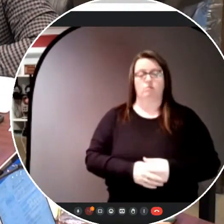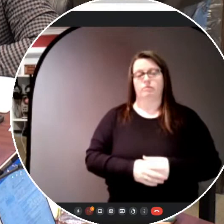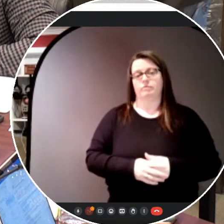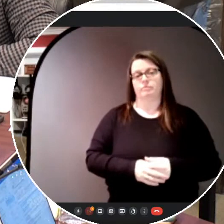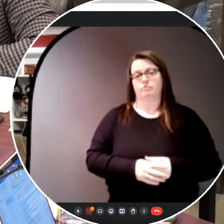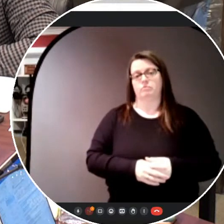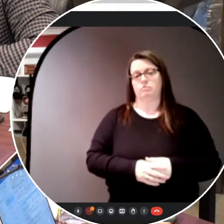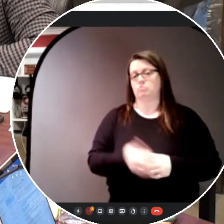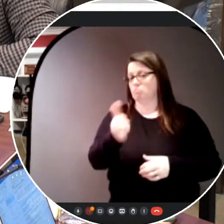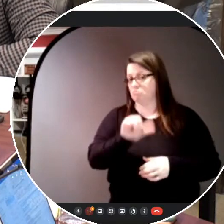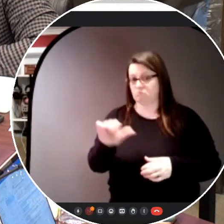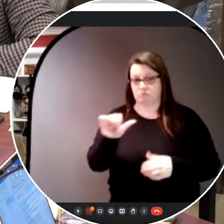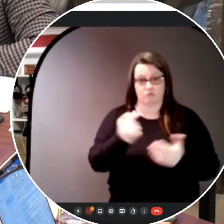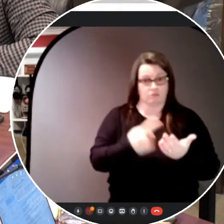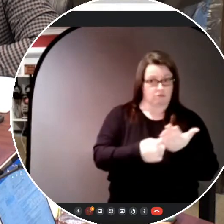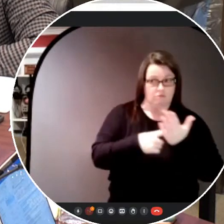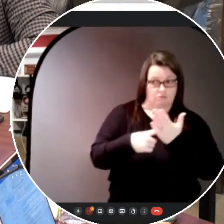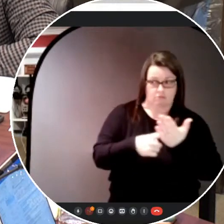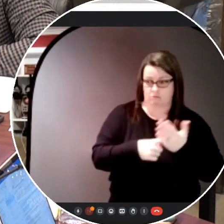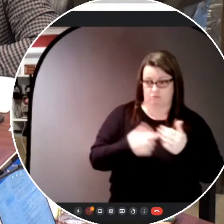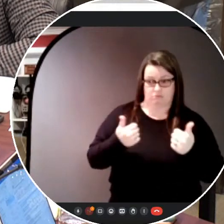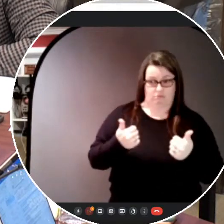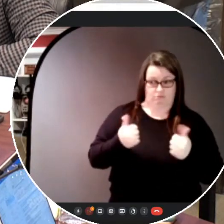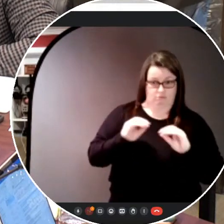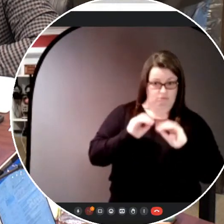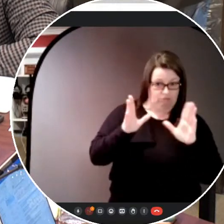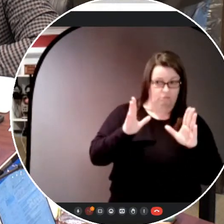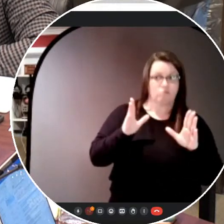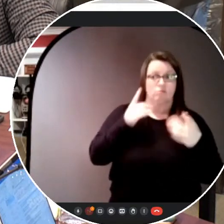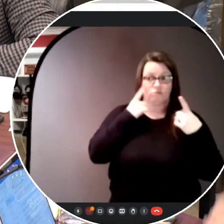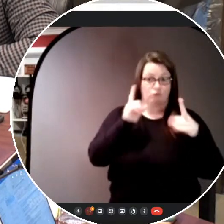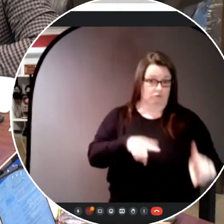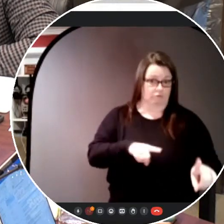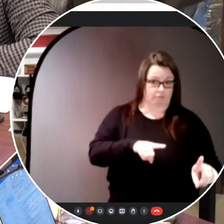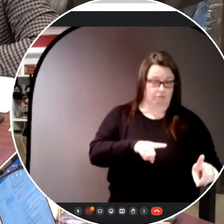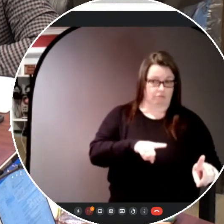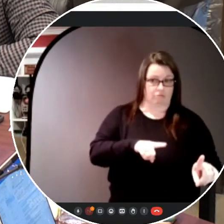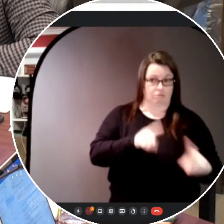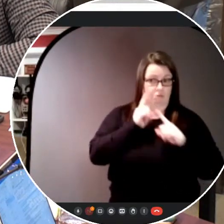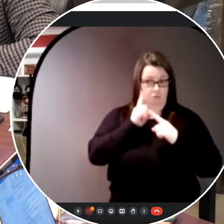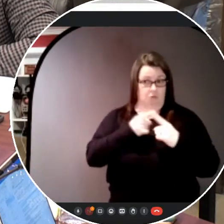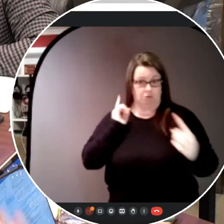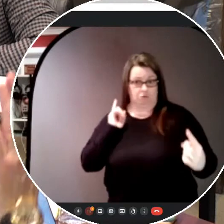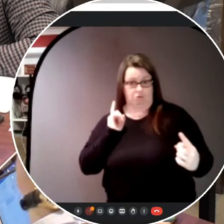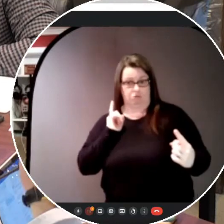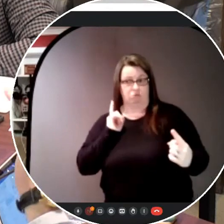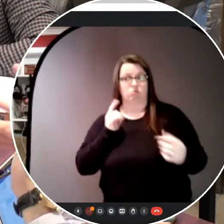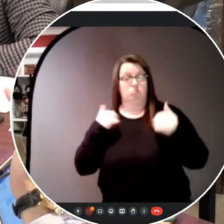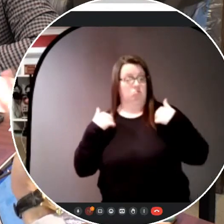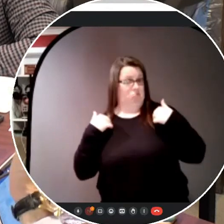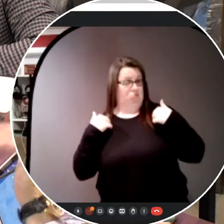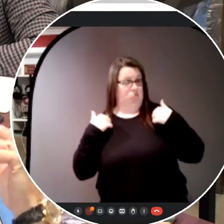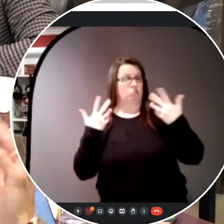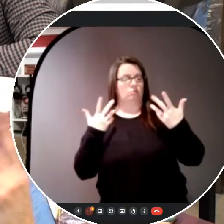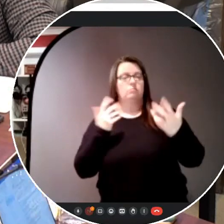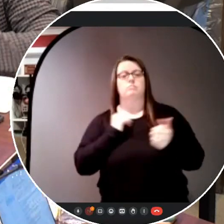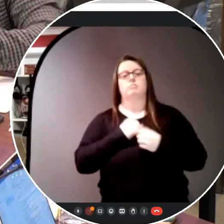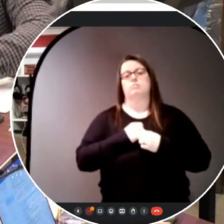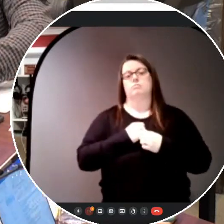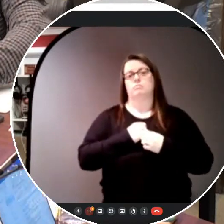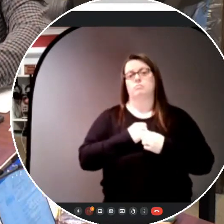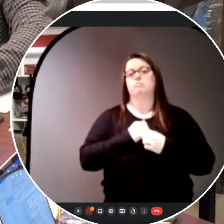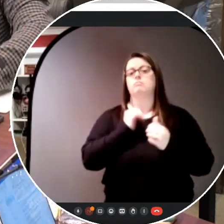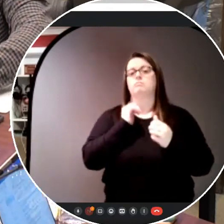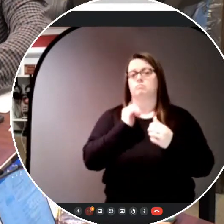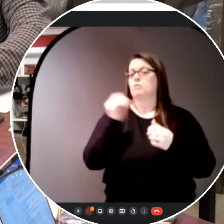Any discussion on that motion? No? All in favor? Opposed? Abstentions? Absolutely.